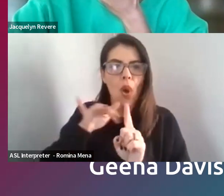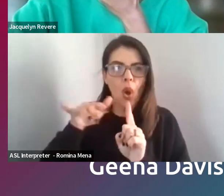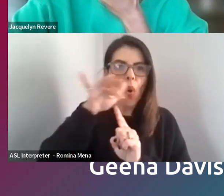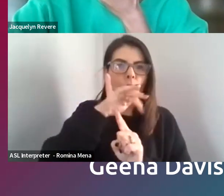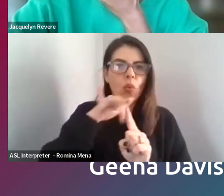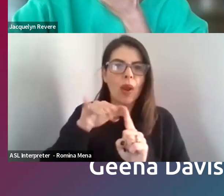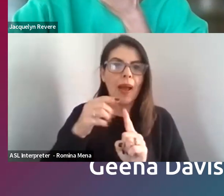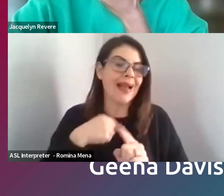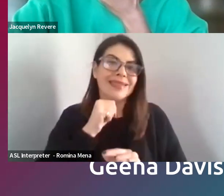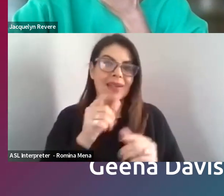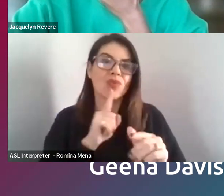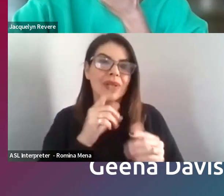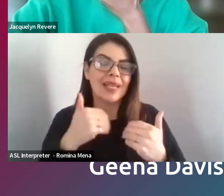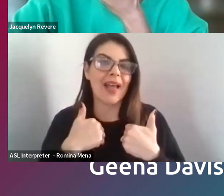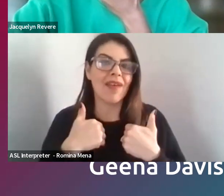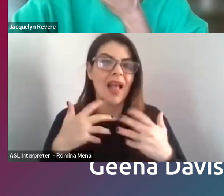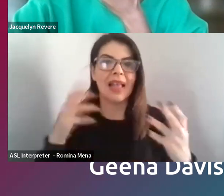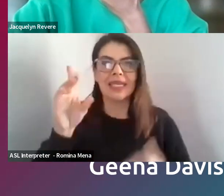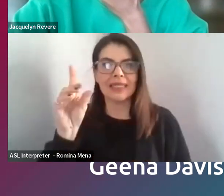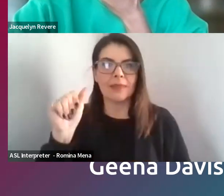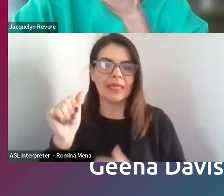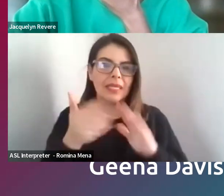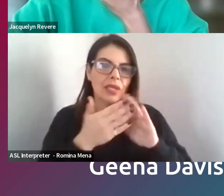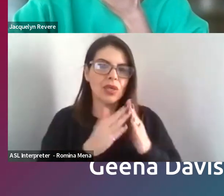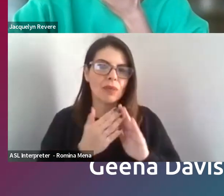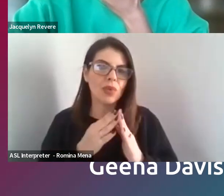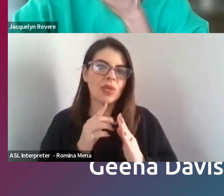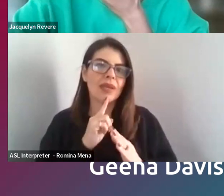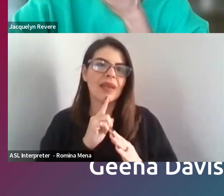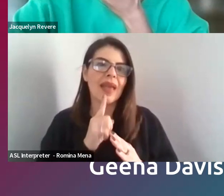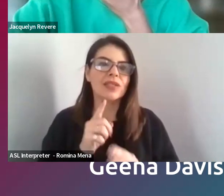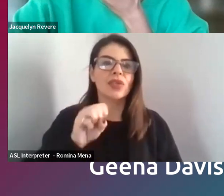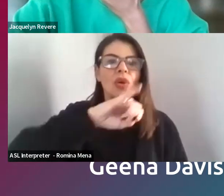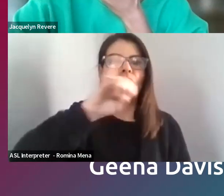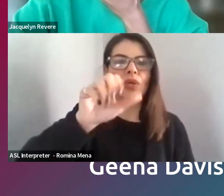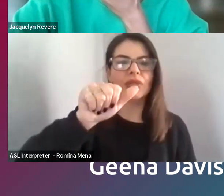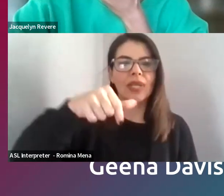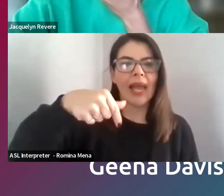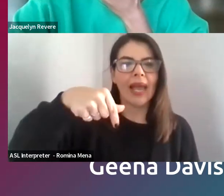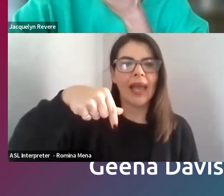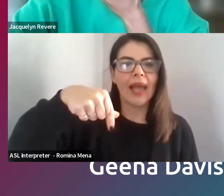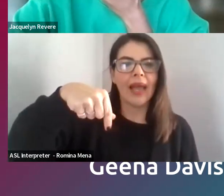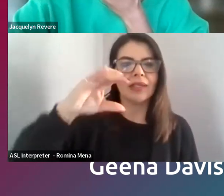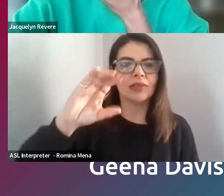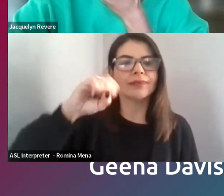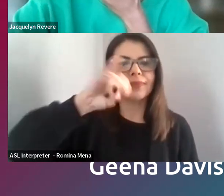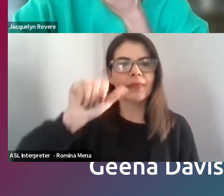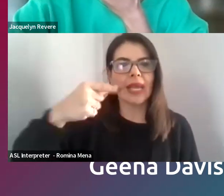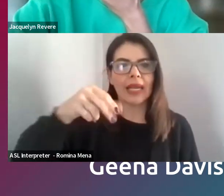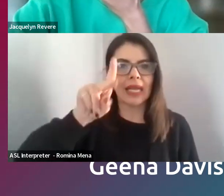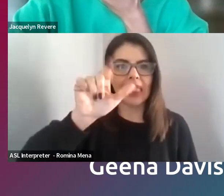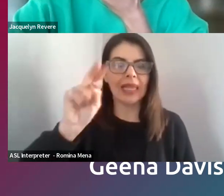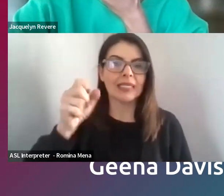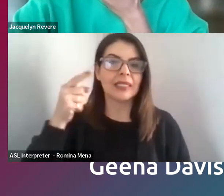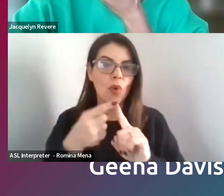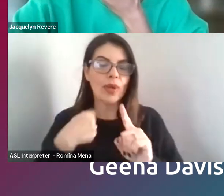how I didn't necessarily have disability community, and to Jacquelyn's point, how that builds pride. Often when we